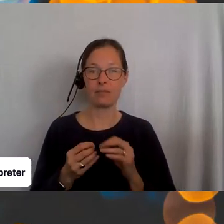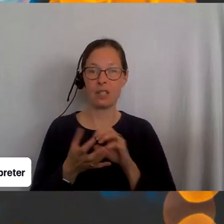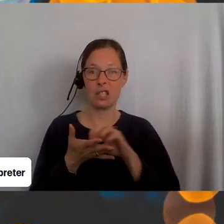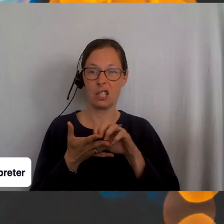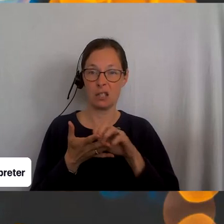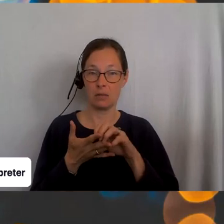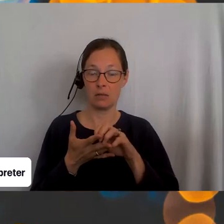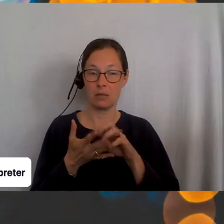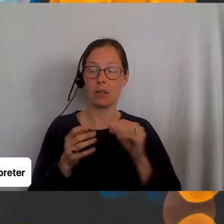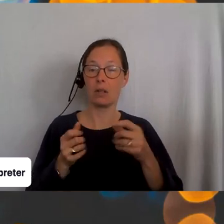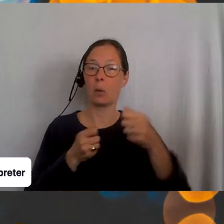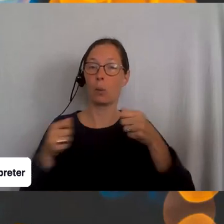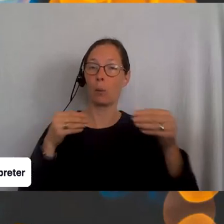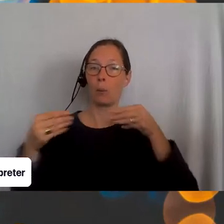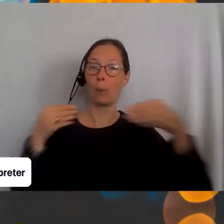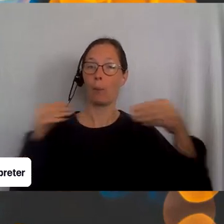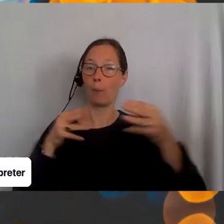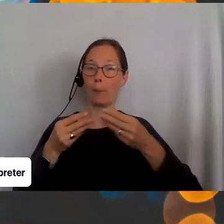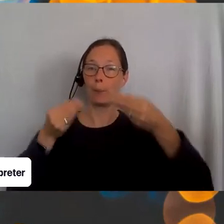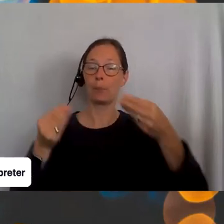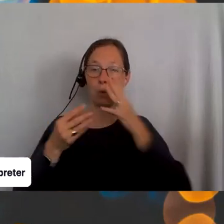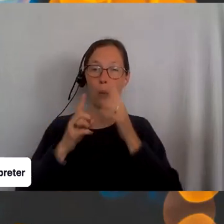And then just put it back